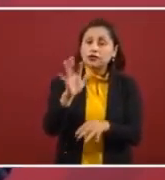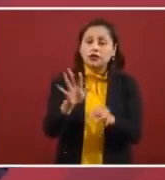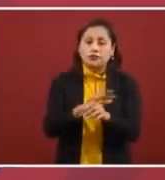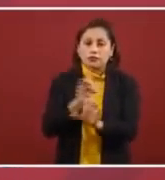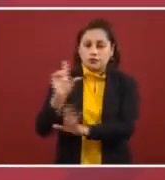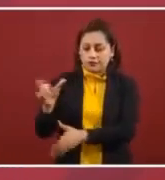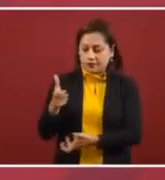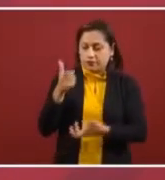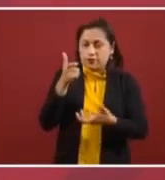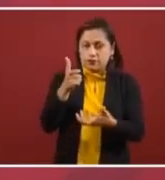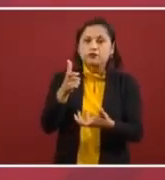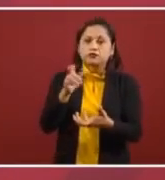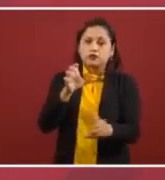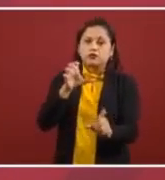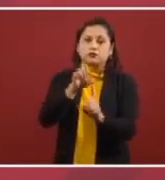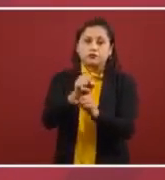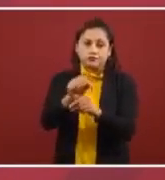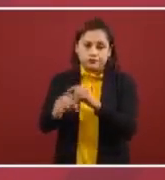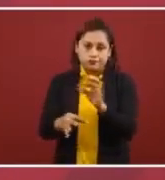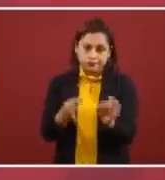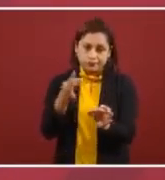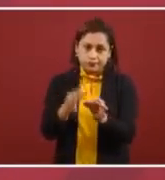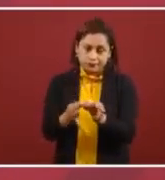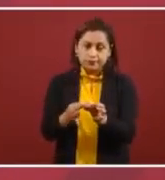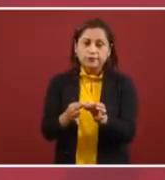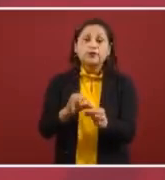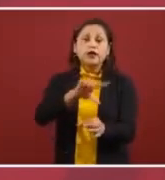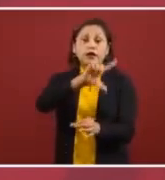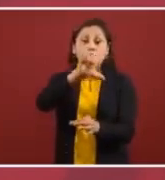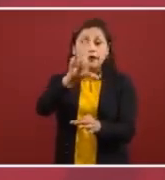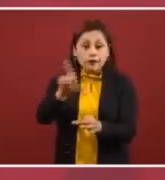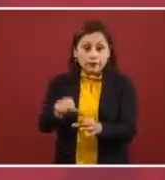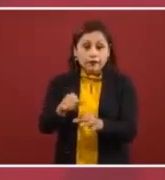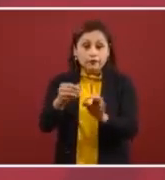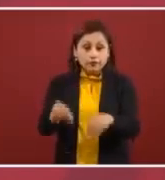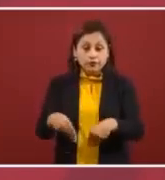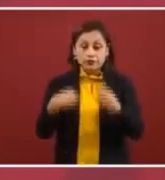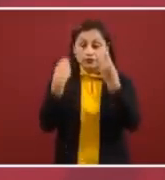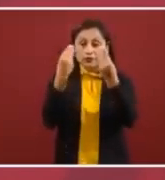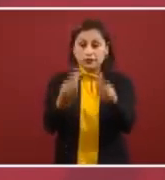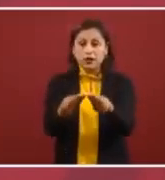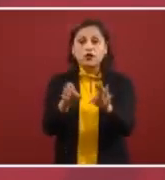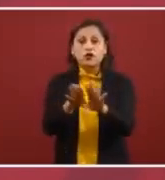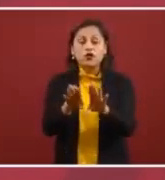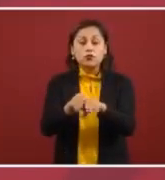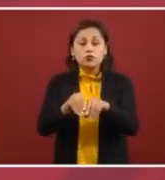be enough. And also to have a good system of distribution.